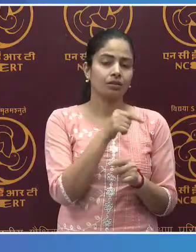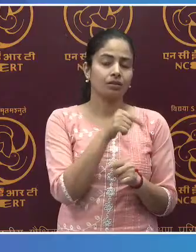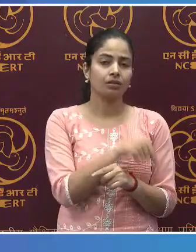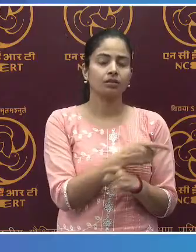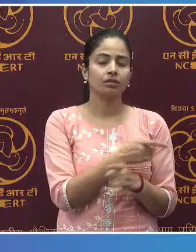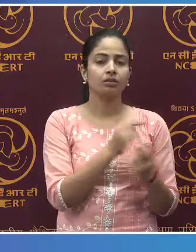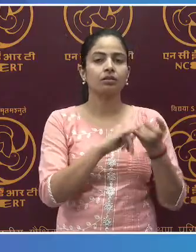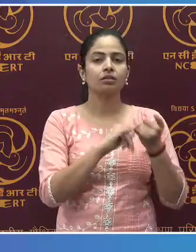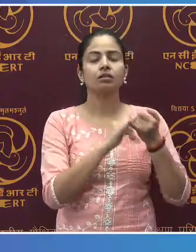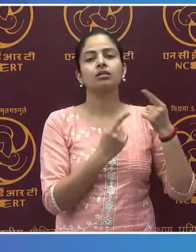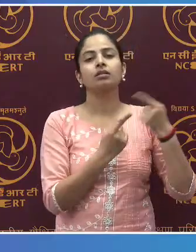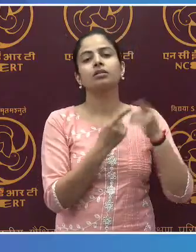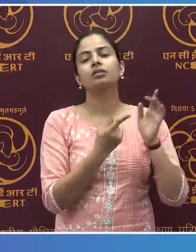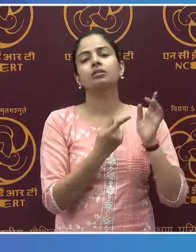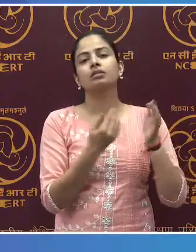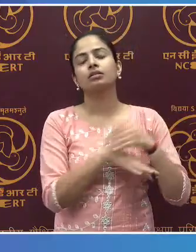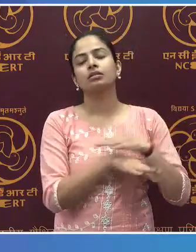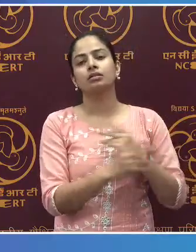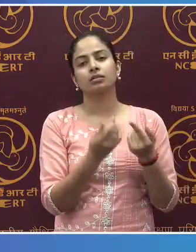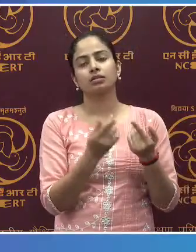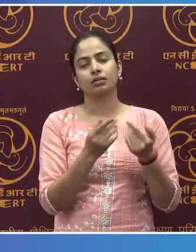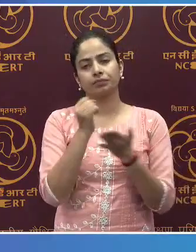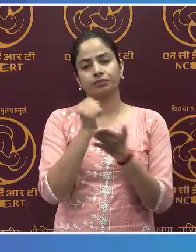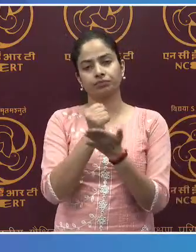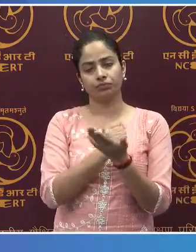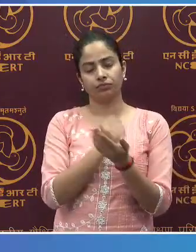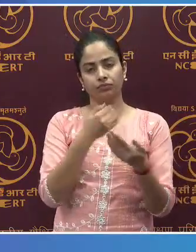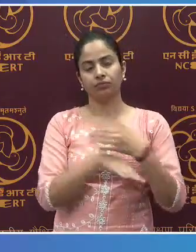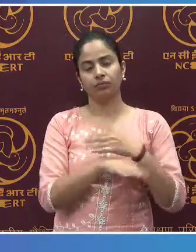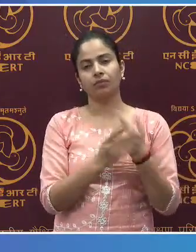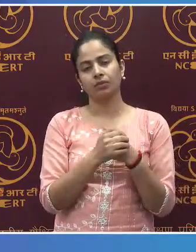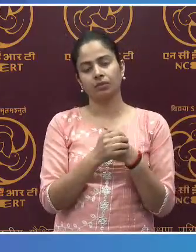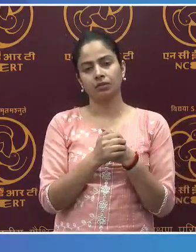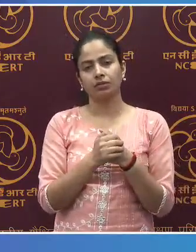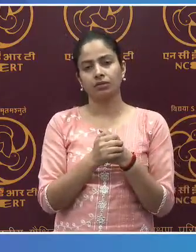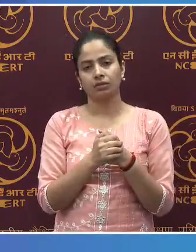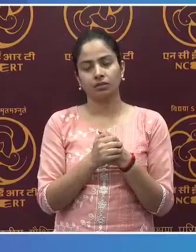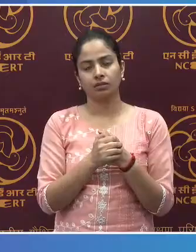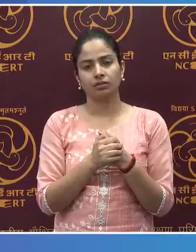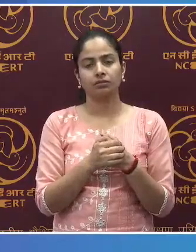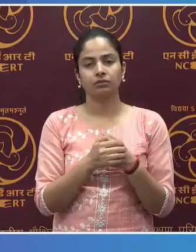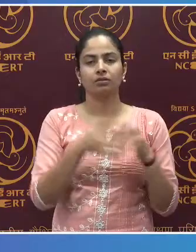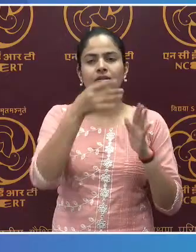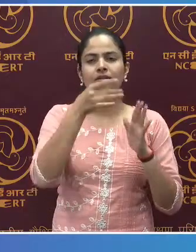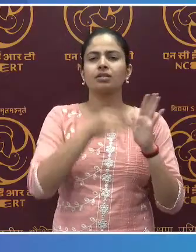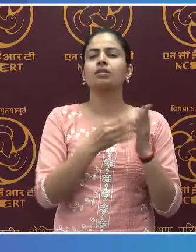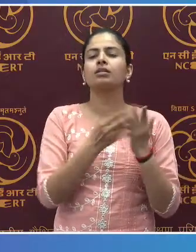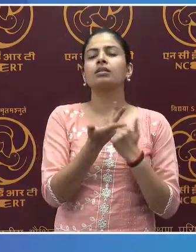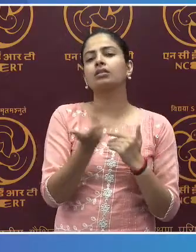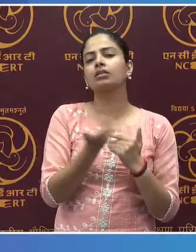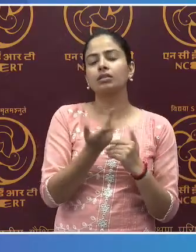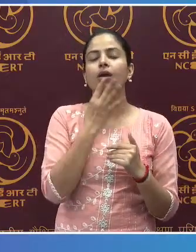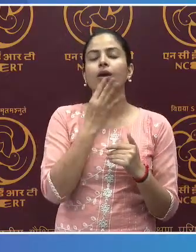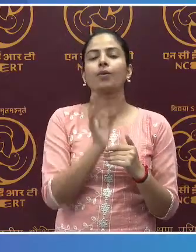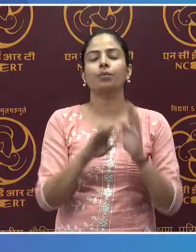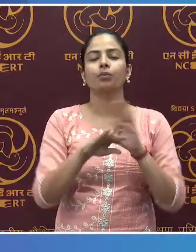social science particularly as a subject, that that was dealt by the three important books. These three books, you can see